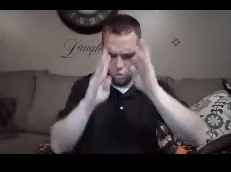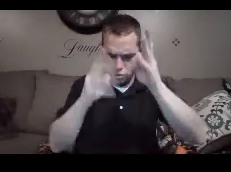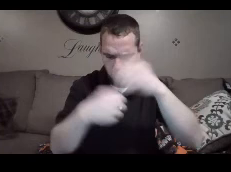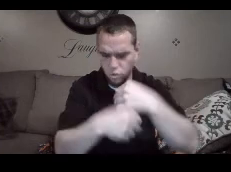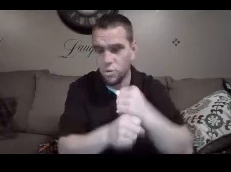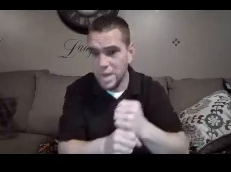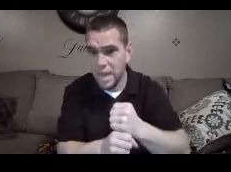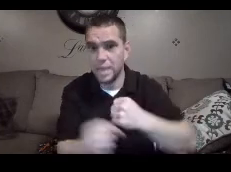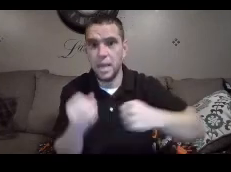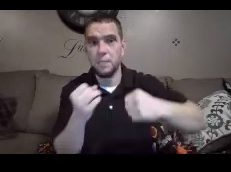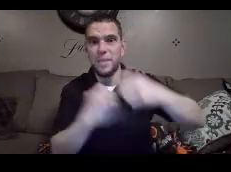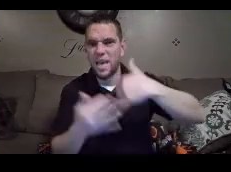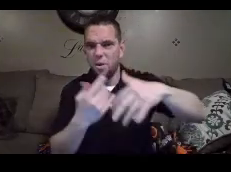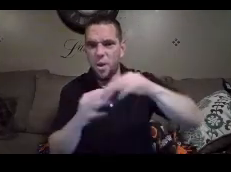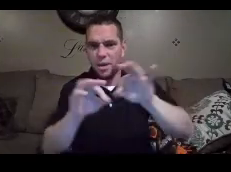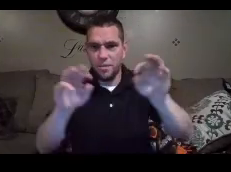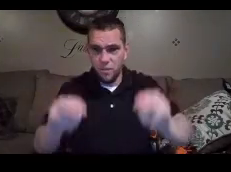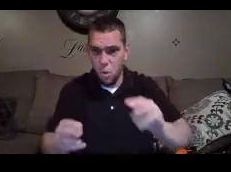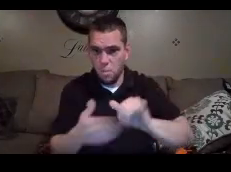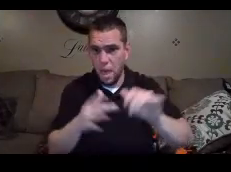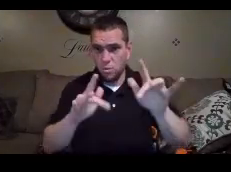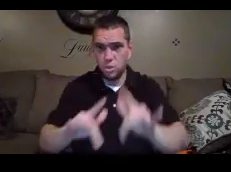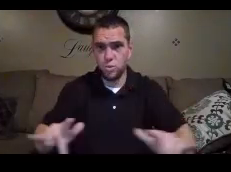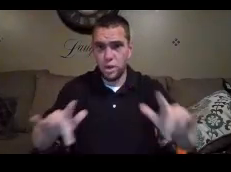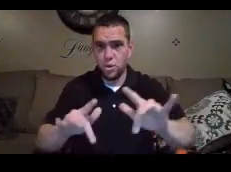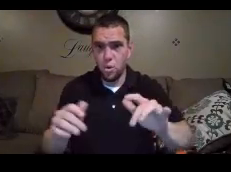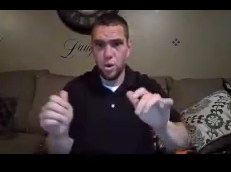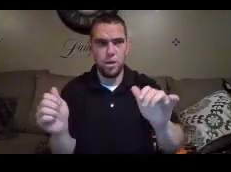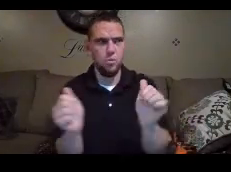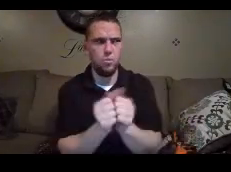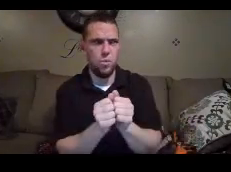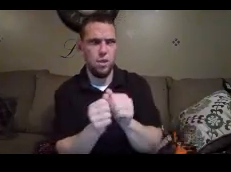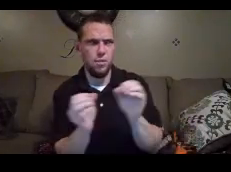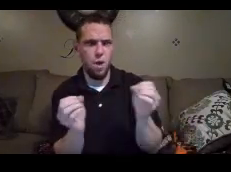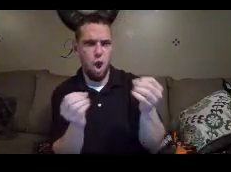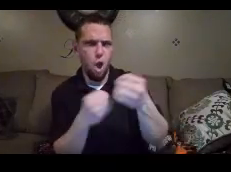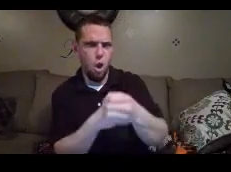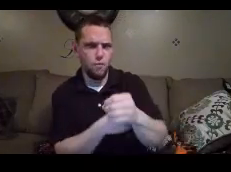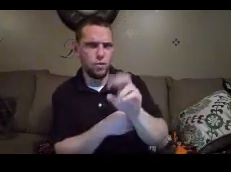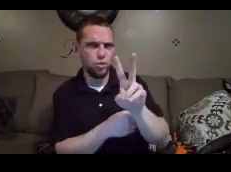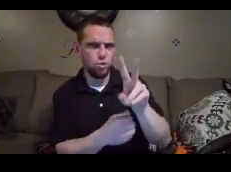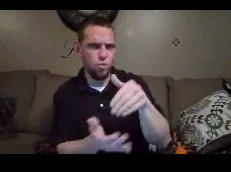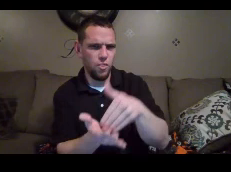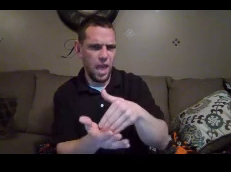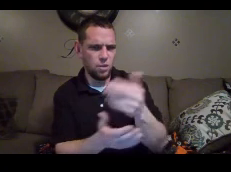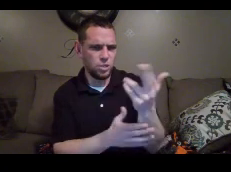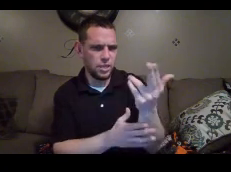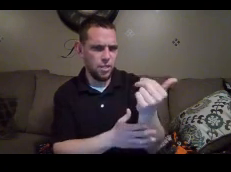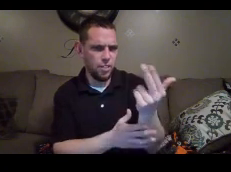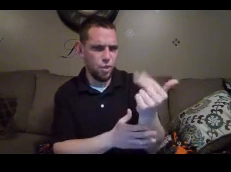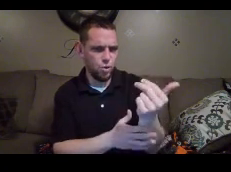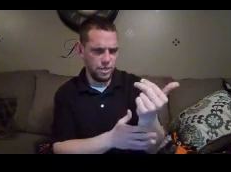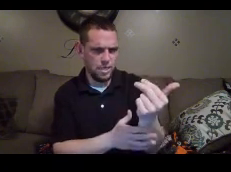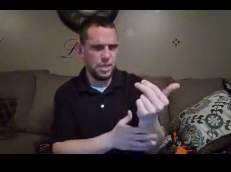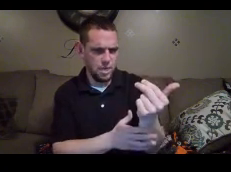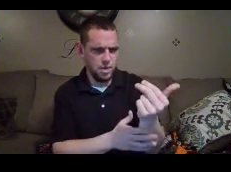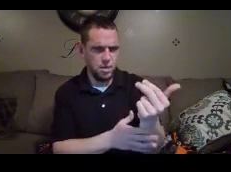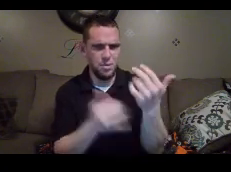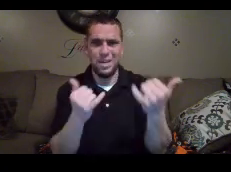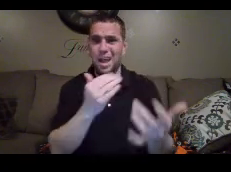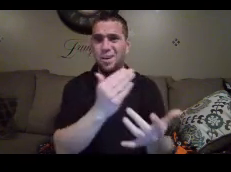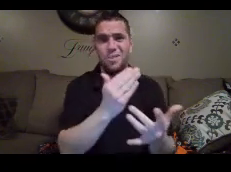Word. That was recorded with Office 2013, but again, because the technology is really